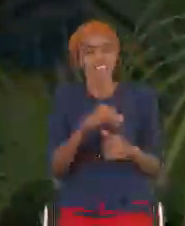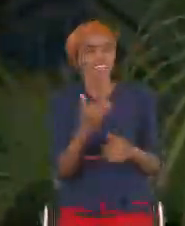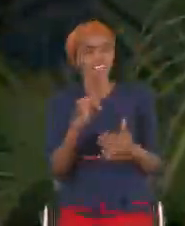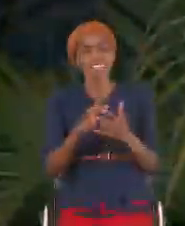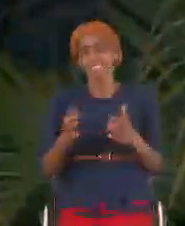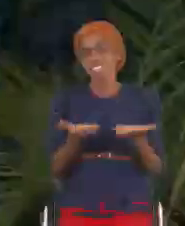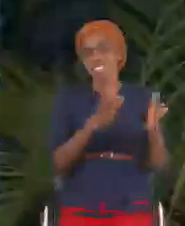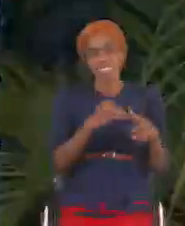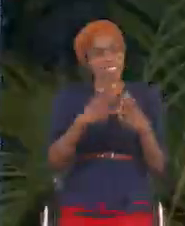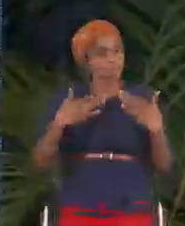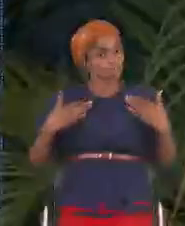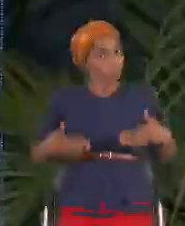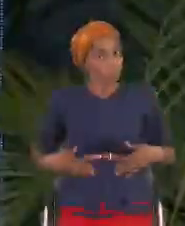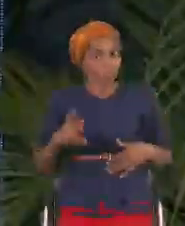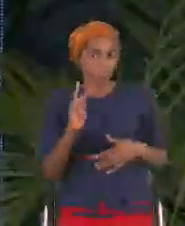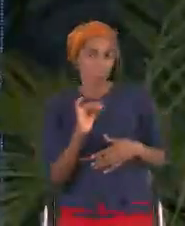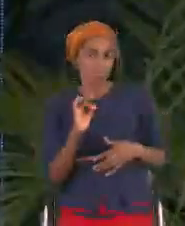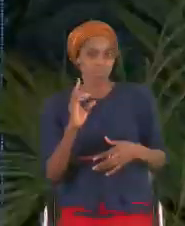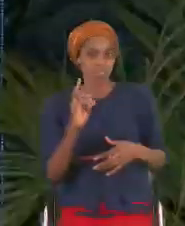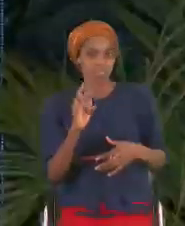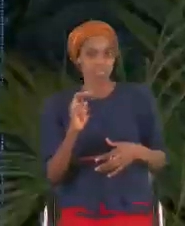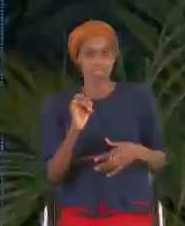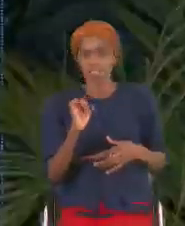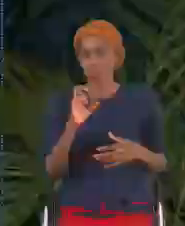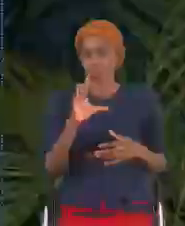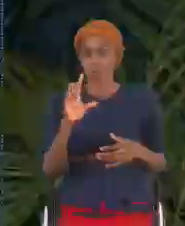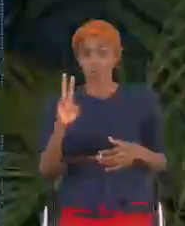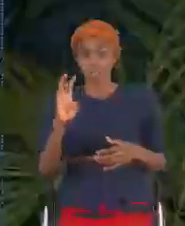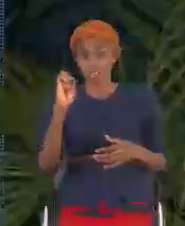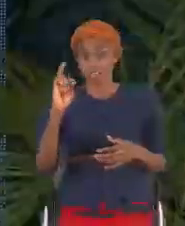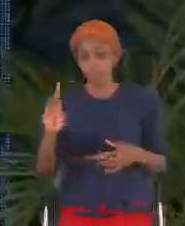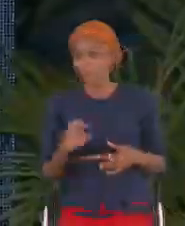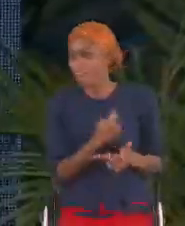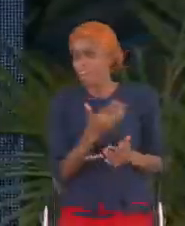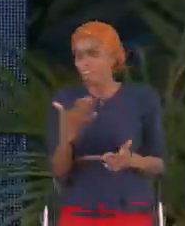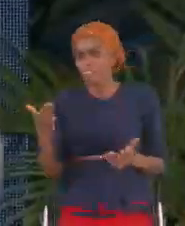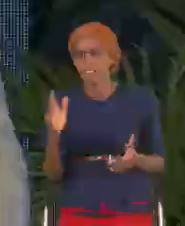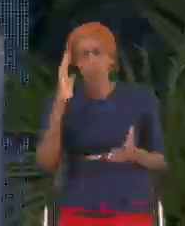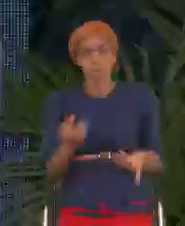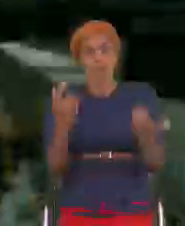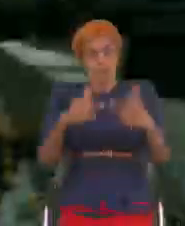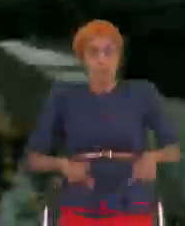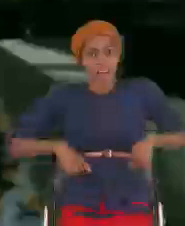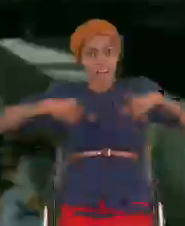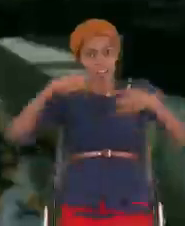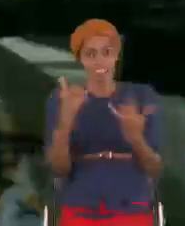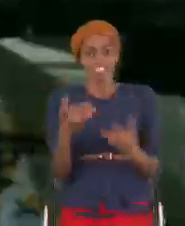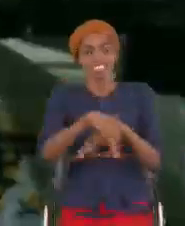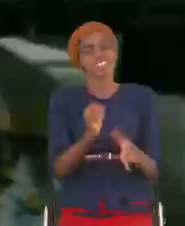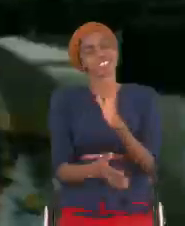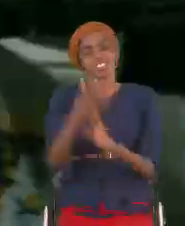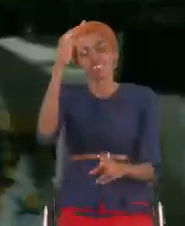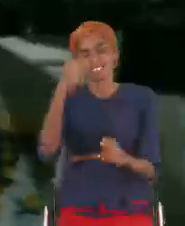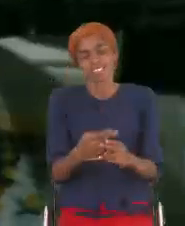in your body, your kidney, your liver, anything will come alive tonight. And then